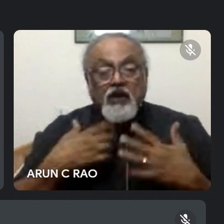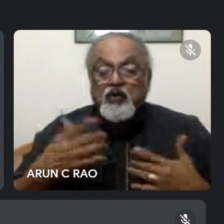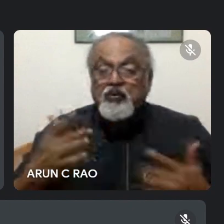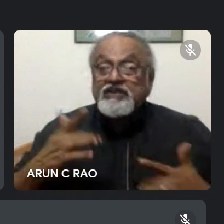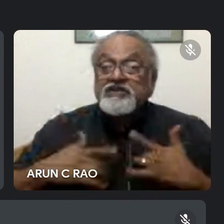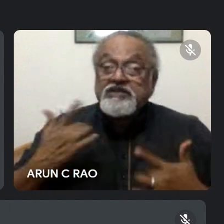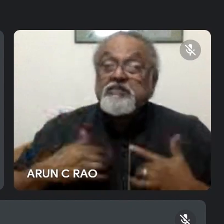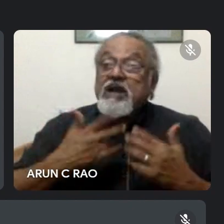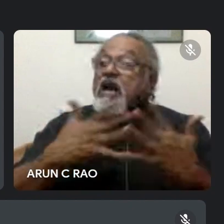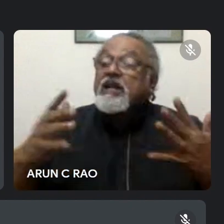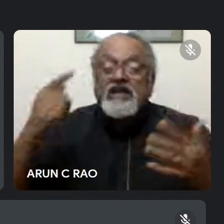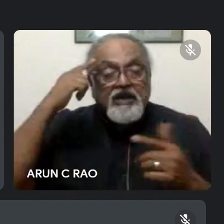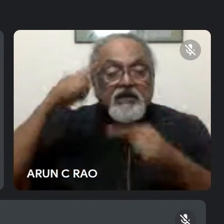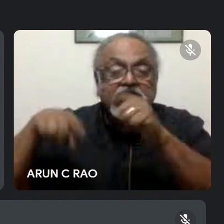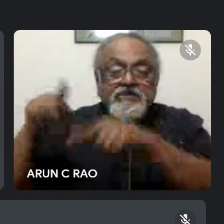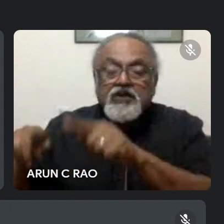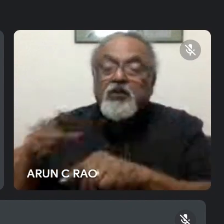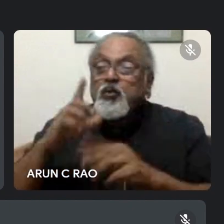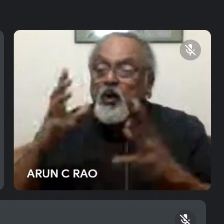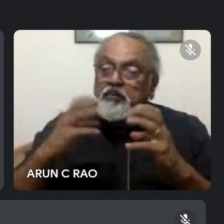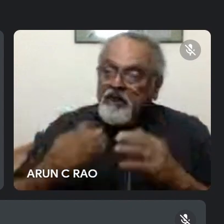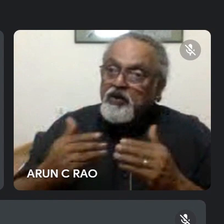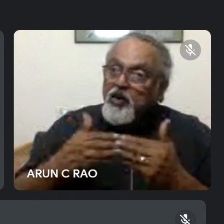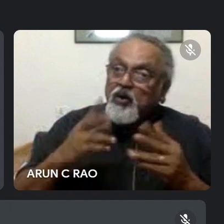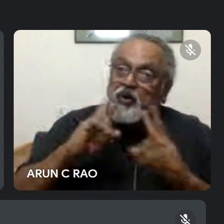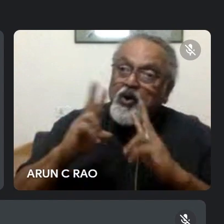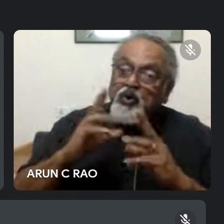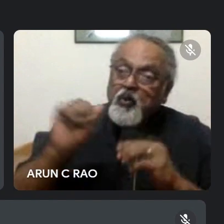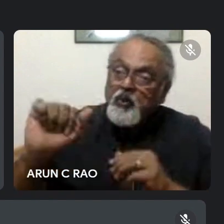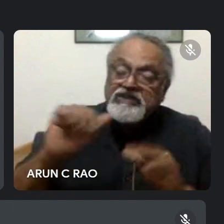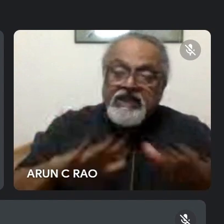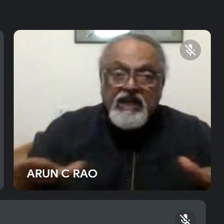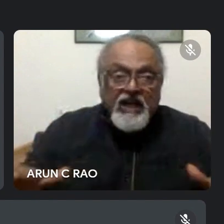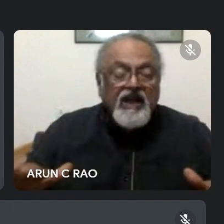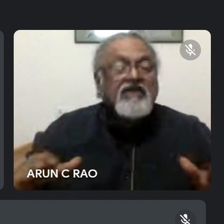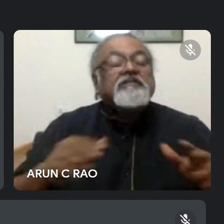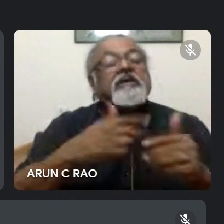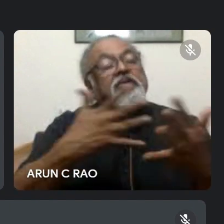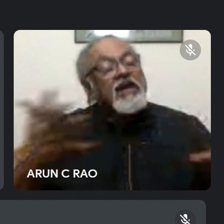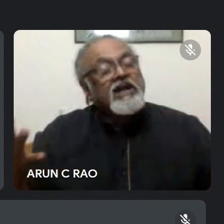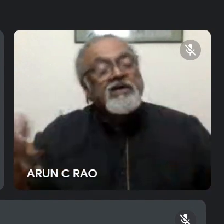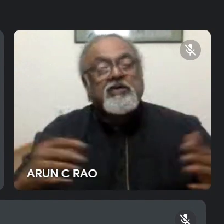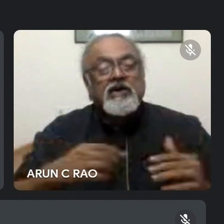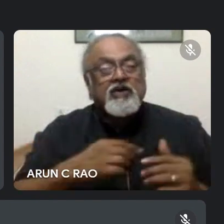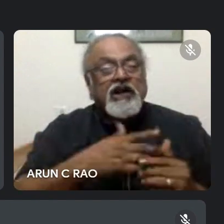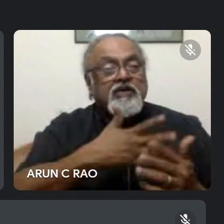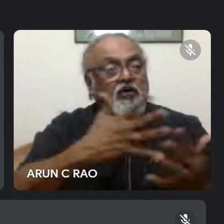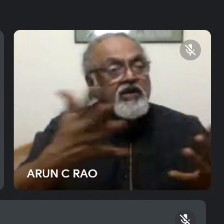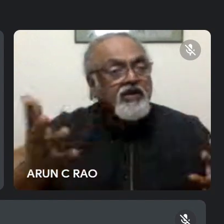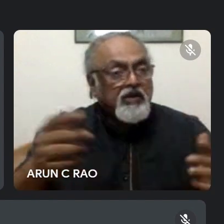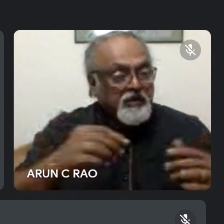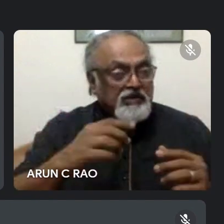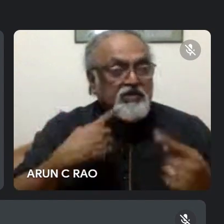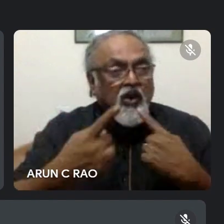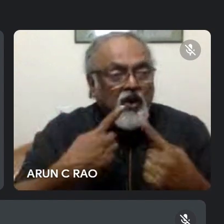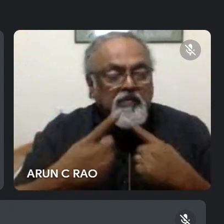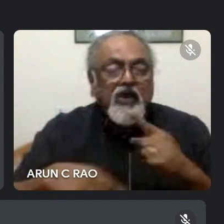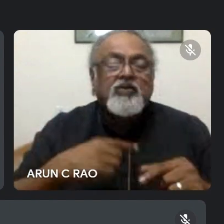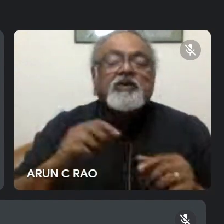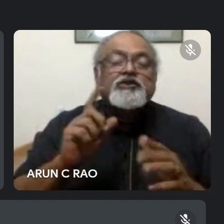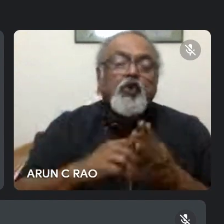want me to speak to their children, please do reach out. I would be happy to sort of discuss careers and things like that.